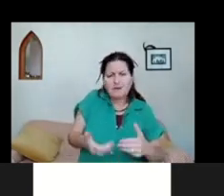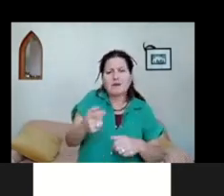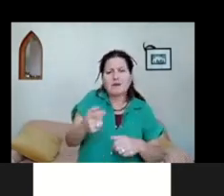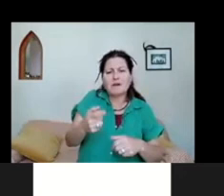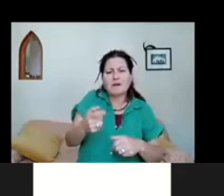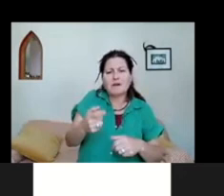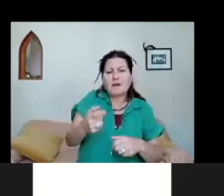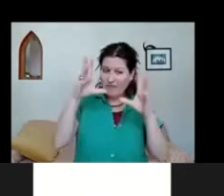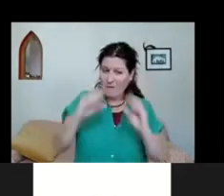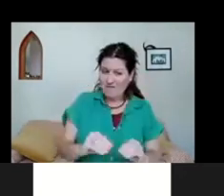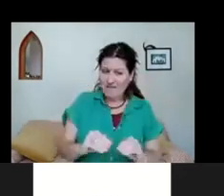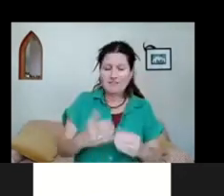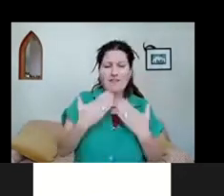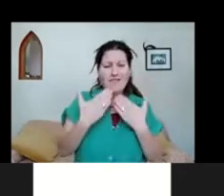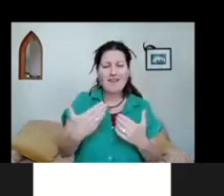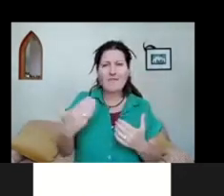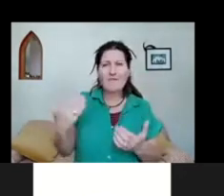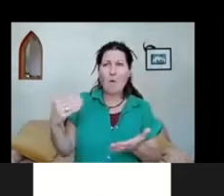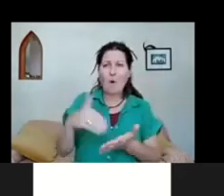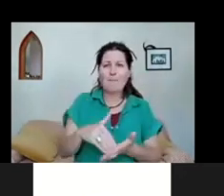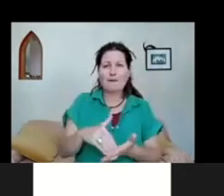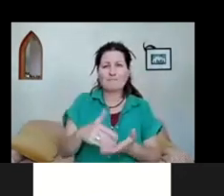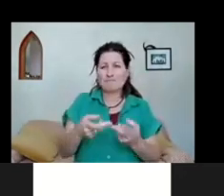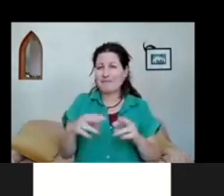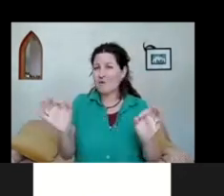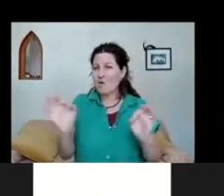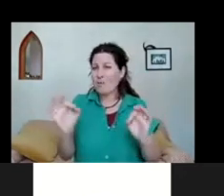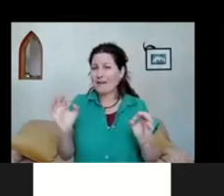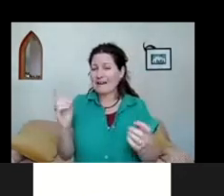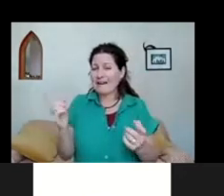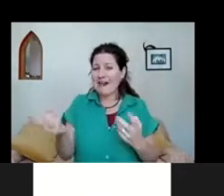coming. And yeah, if there's no one else,